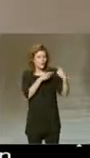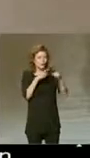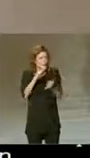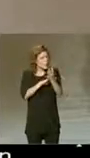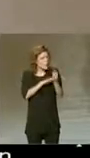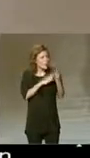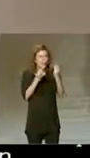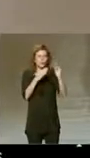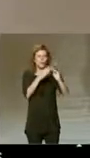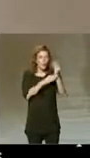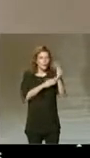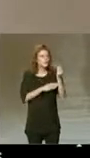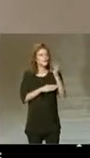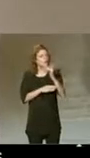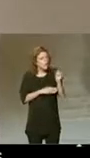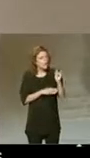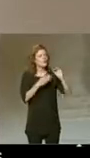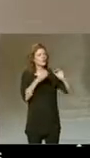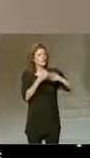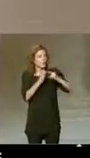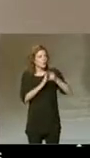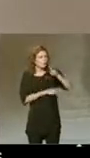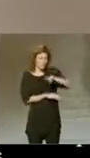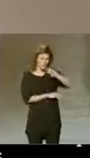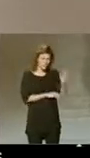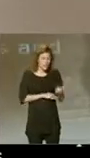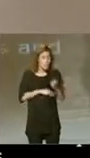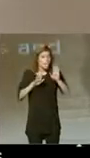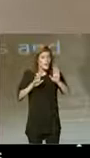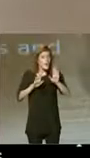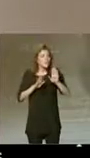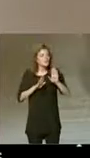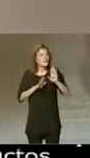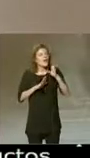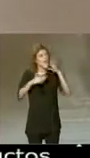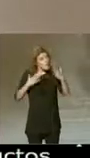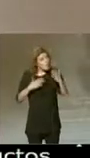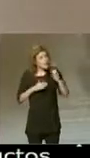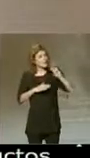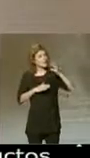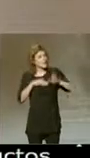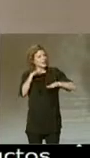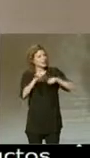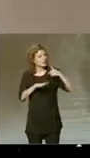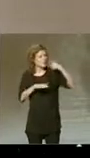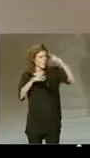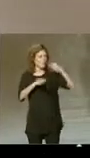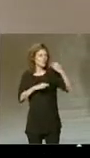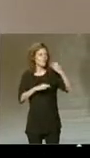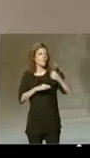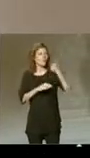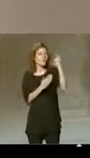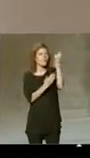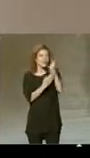expectations, and many solutions and products, well-known products, were launched back then. But the